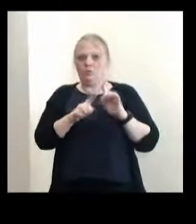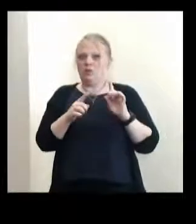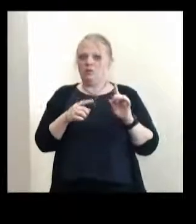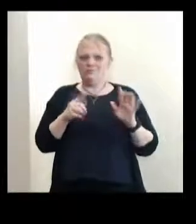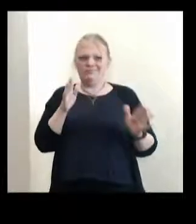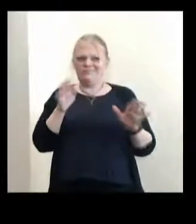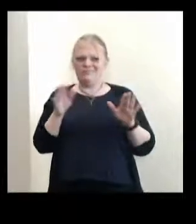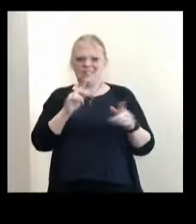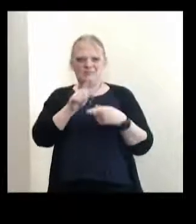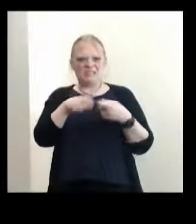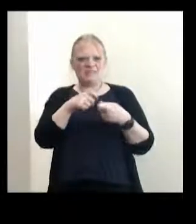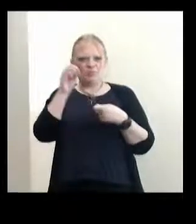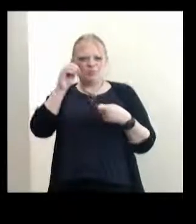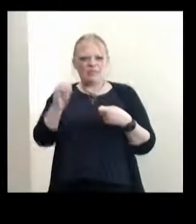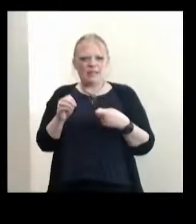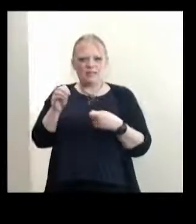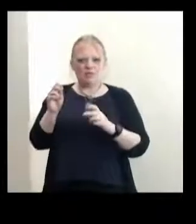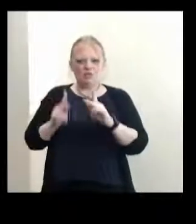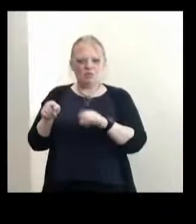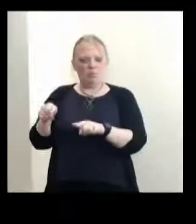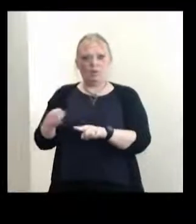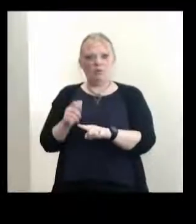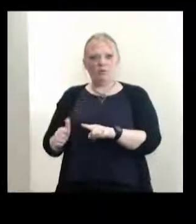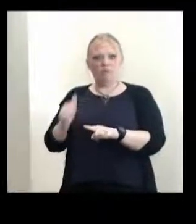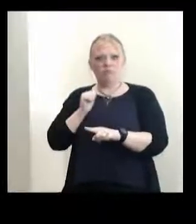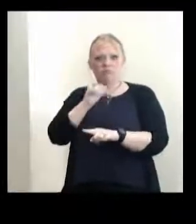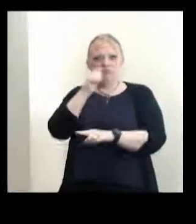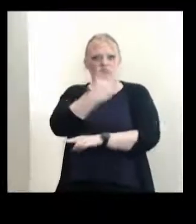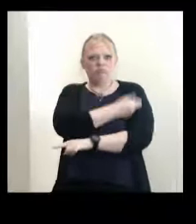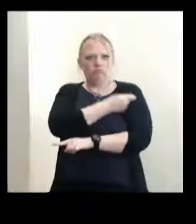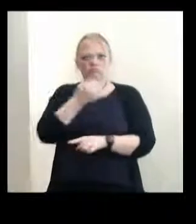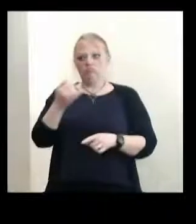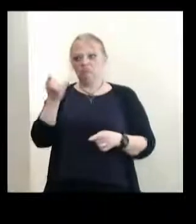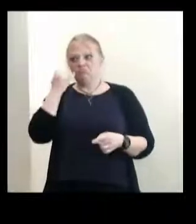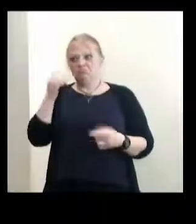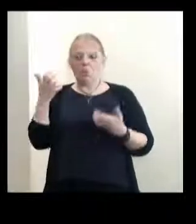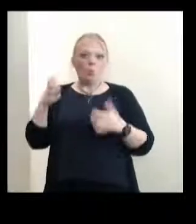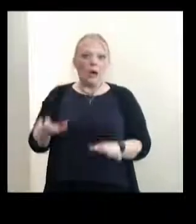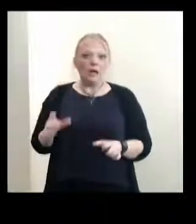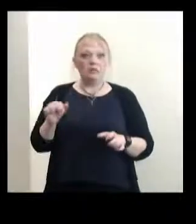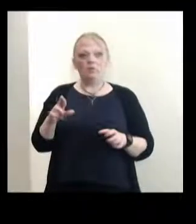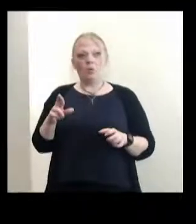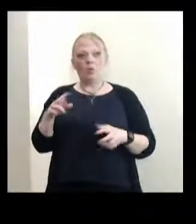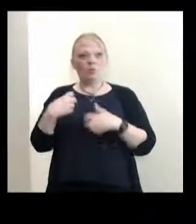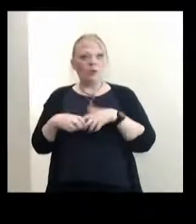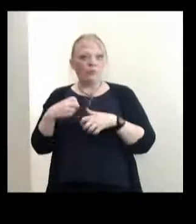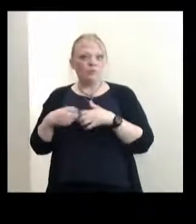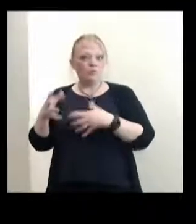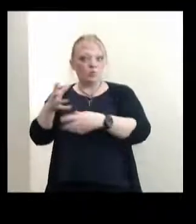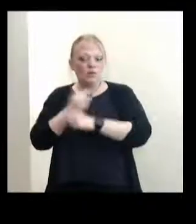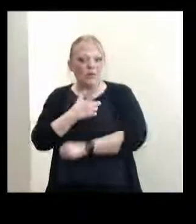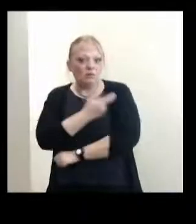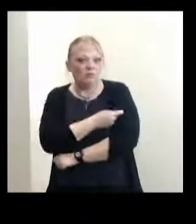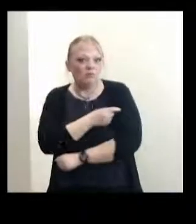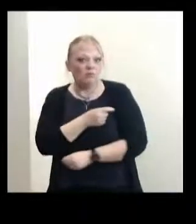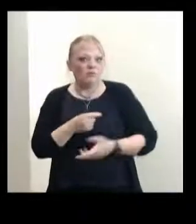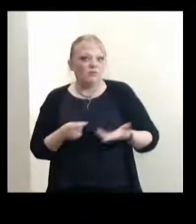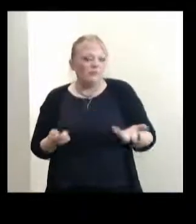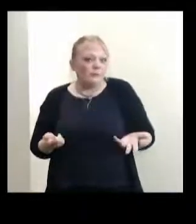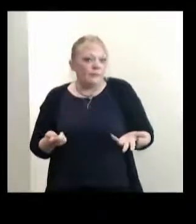certain percentage of the population that was not getting vaccinated. Whether they do not want to get vaccinated or they've had difficulty getting vaccinated,